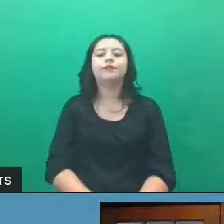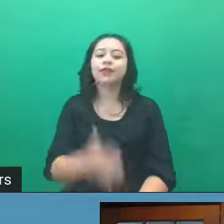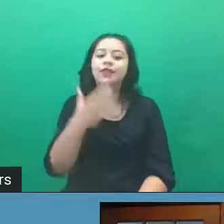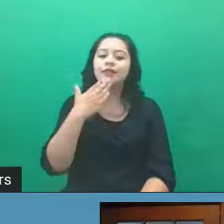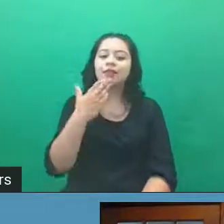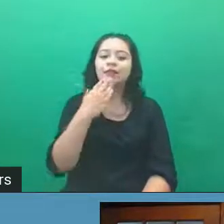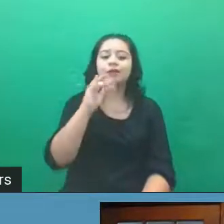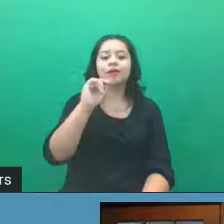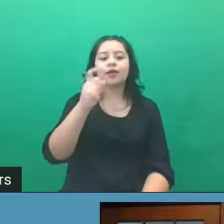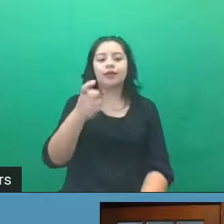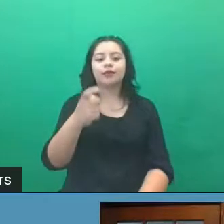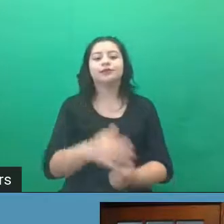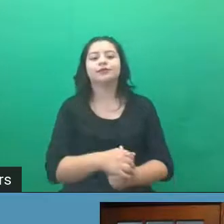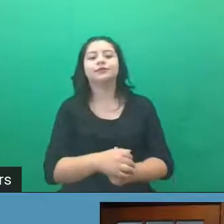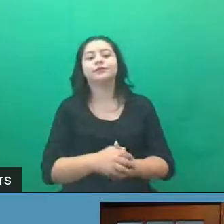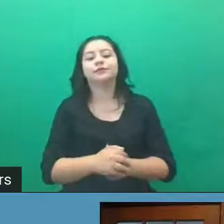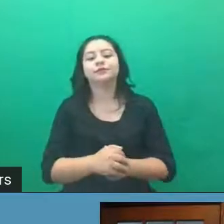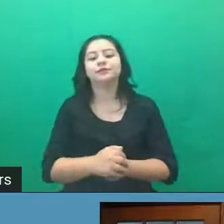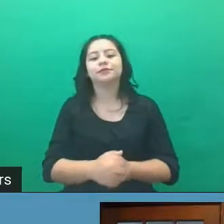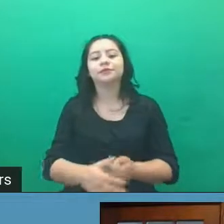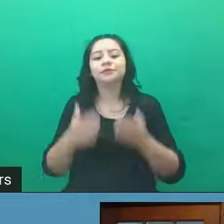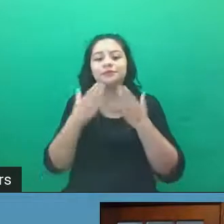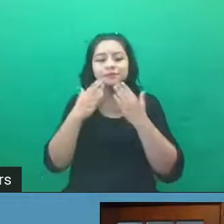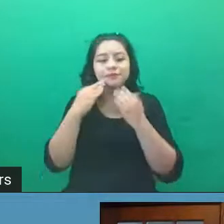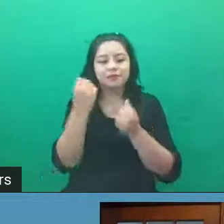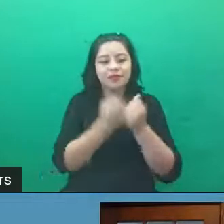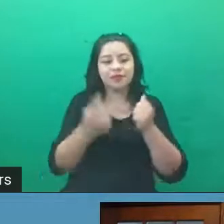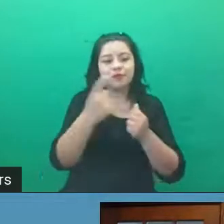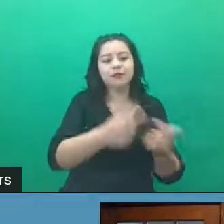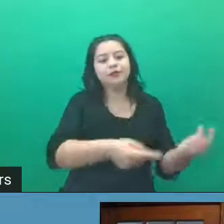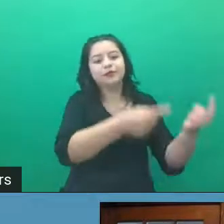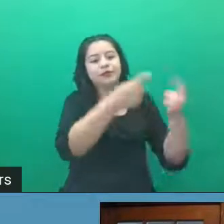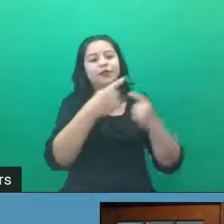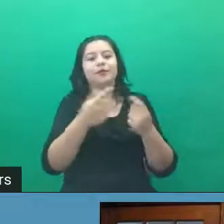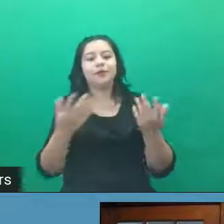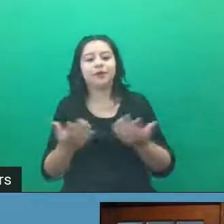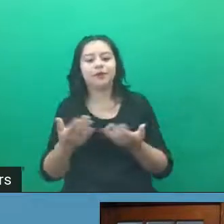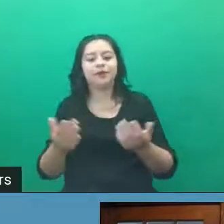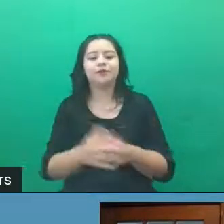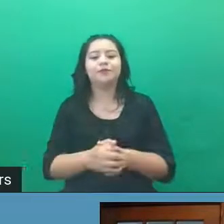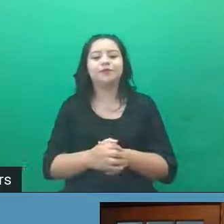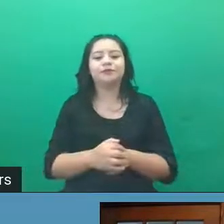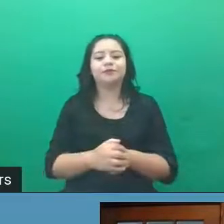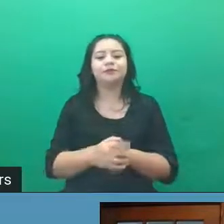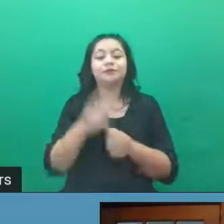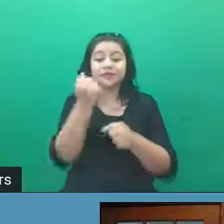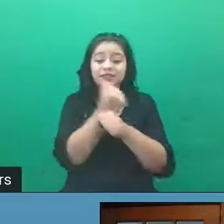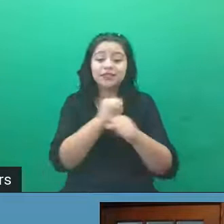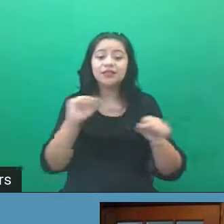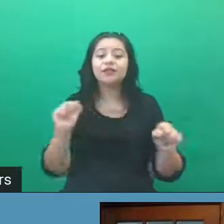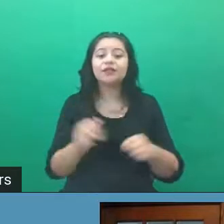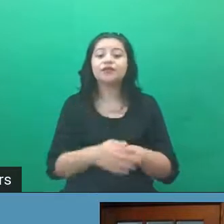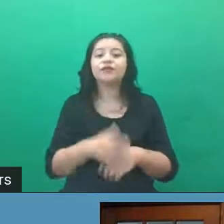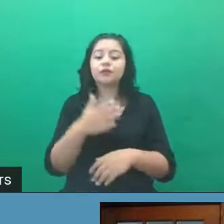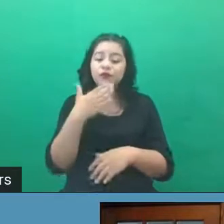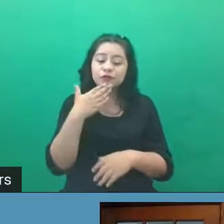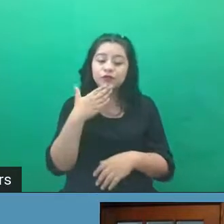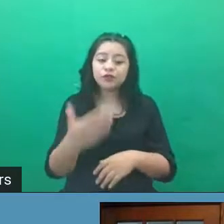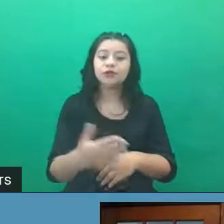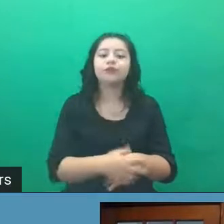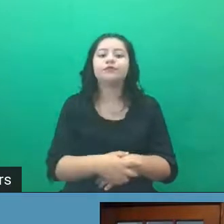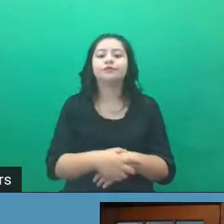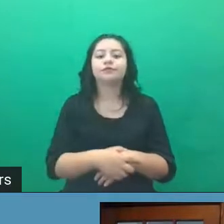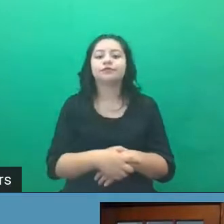Appreciate your expertise on this, and thank you, everybody, for attending today's workshop. May you be safe, may you be well,